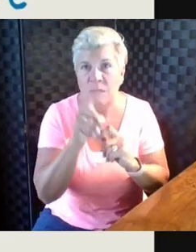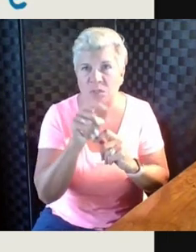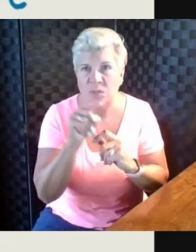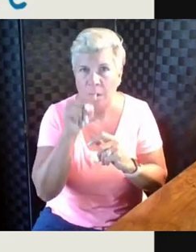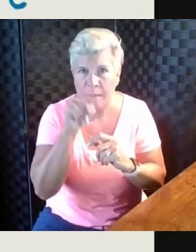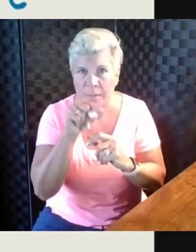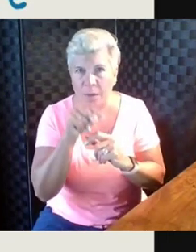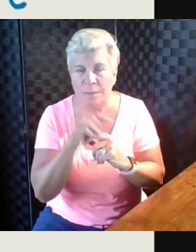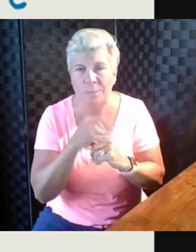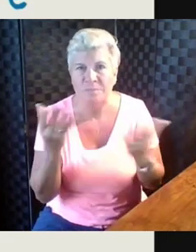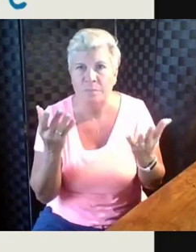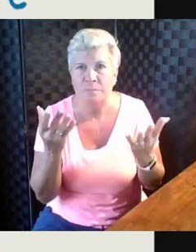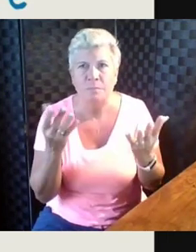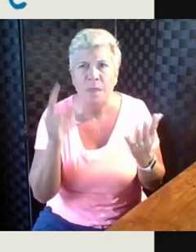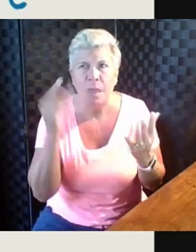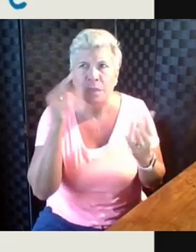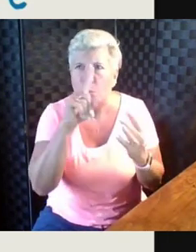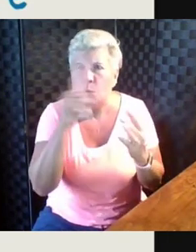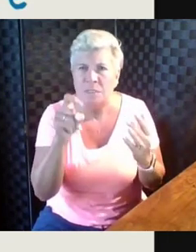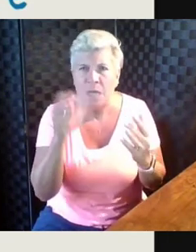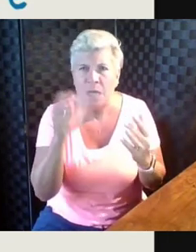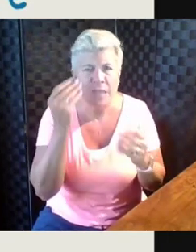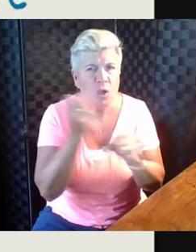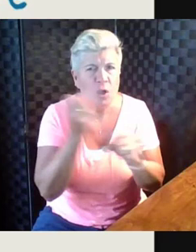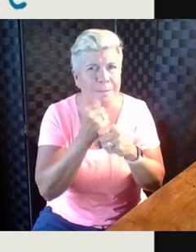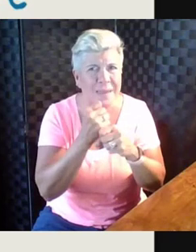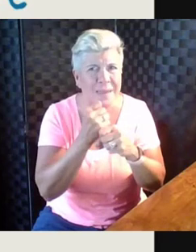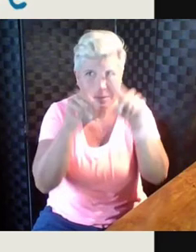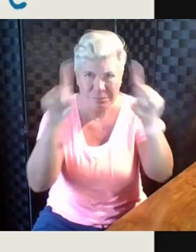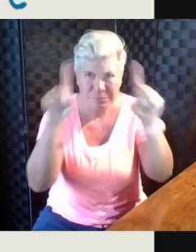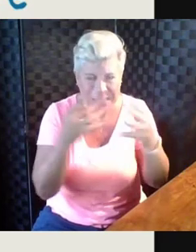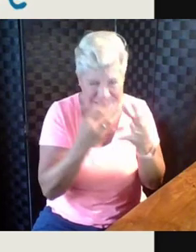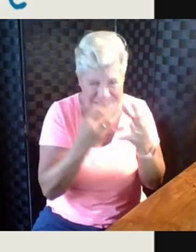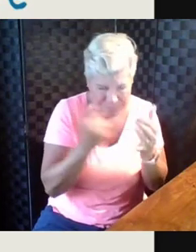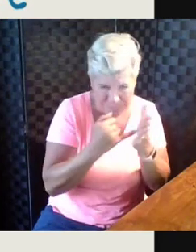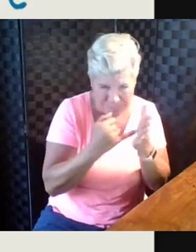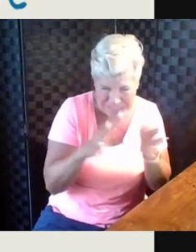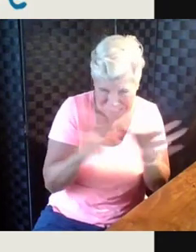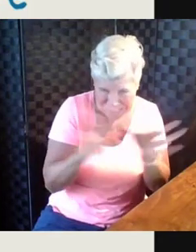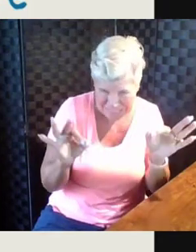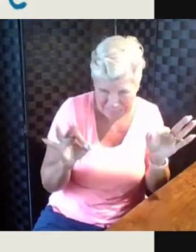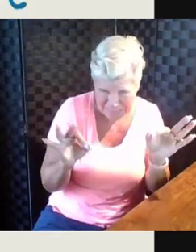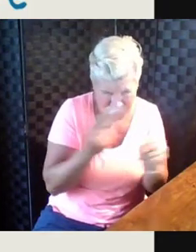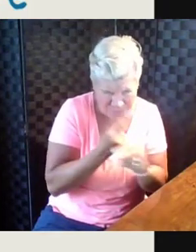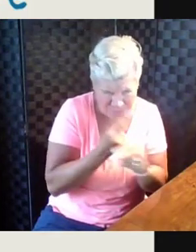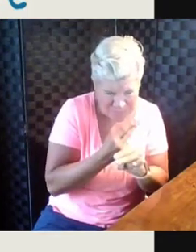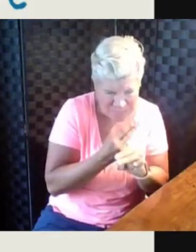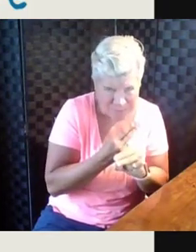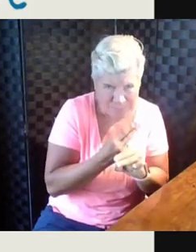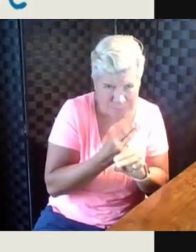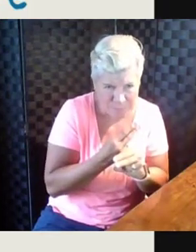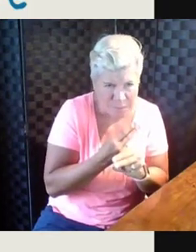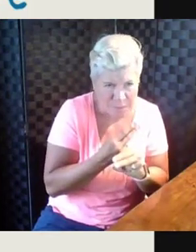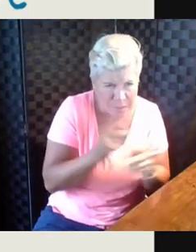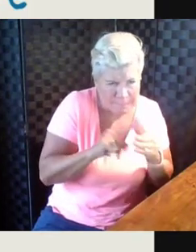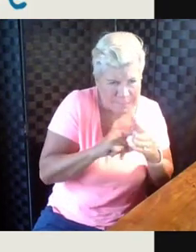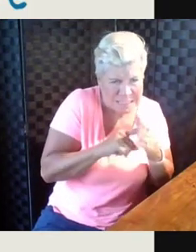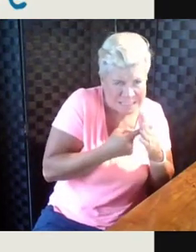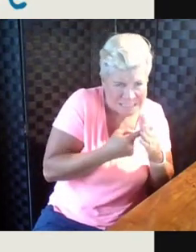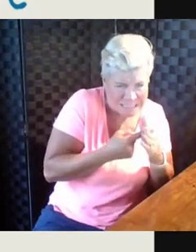on the model. Well, I know that when I created my fill-in-the-blank sentence, I was trying to figure out the number of birds in the